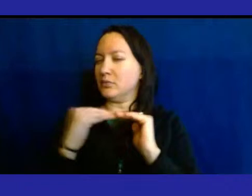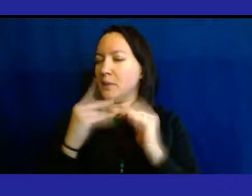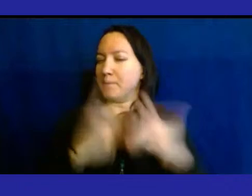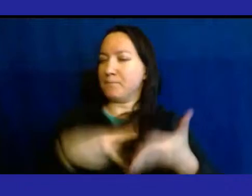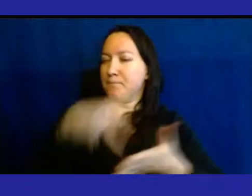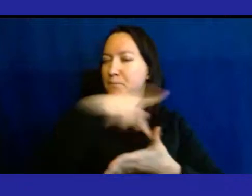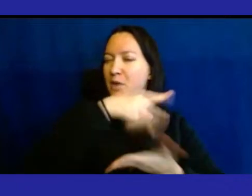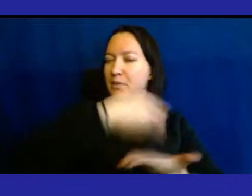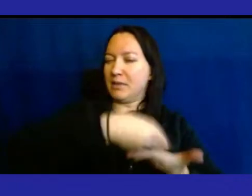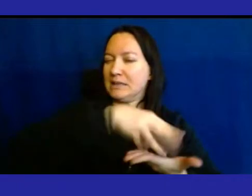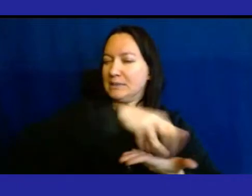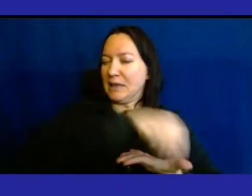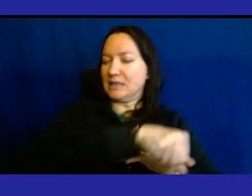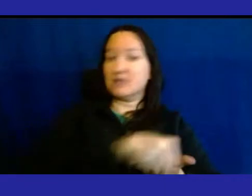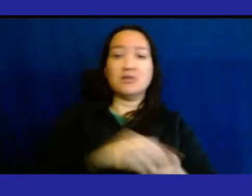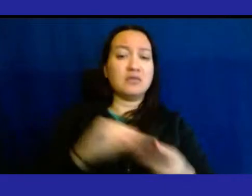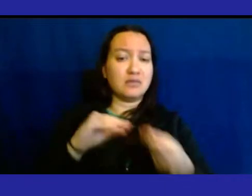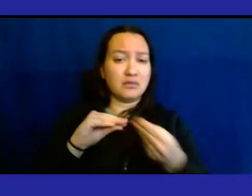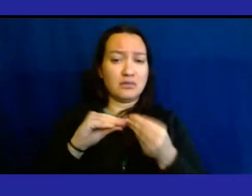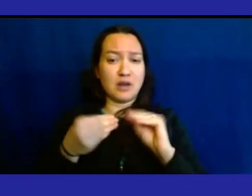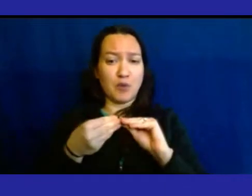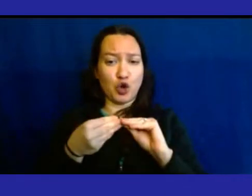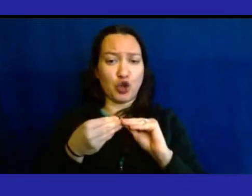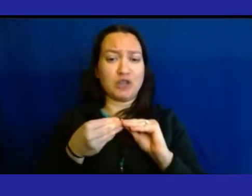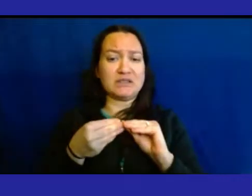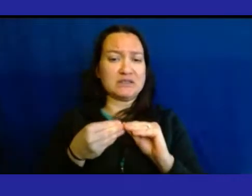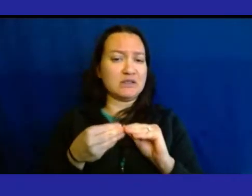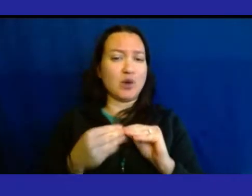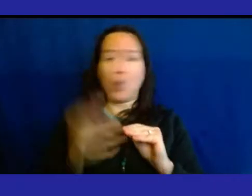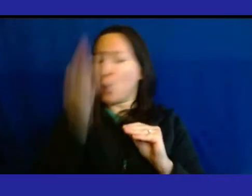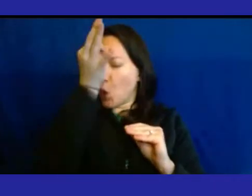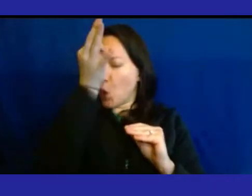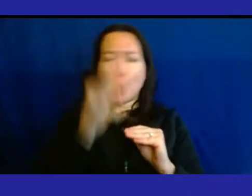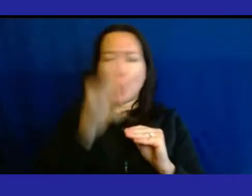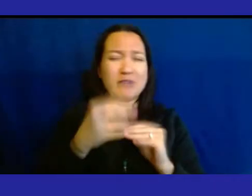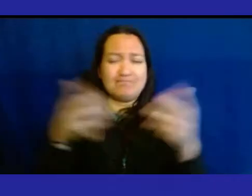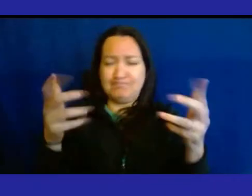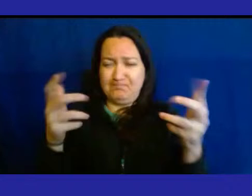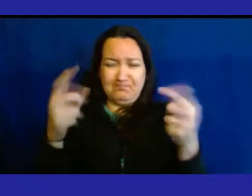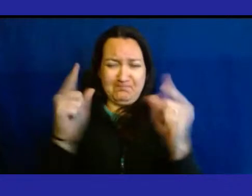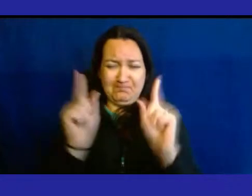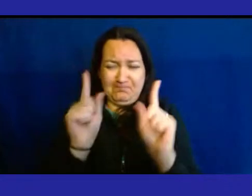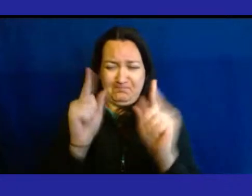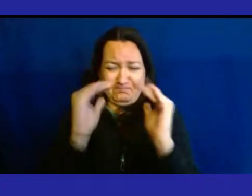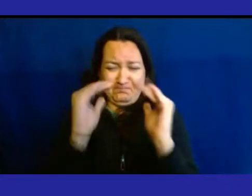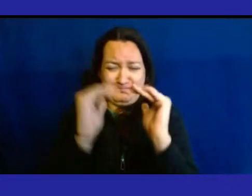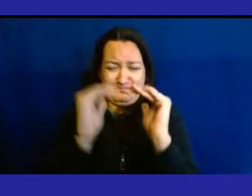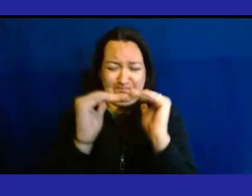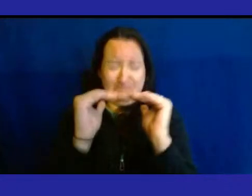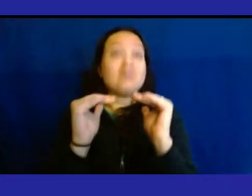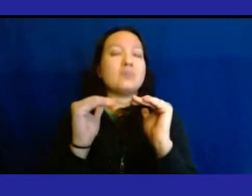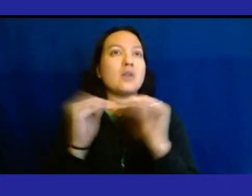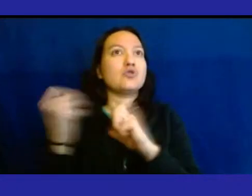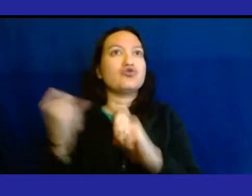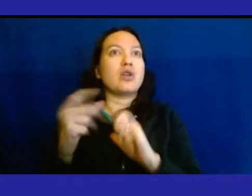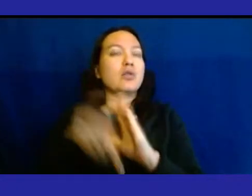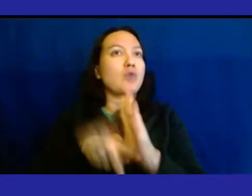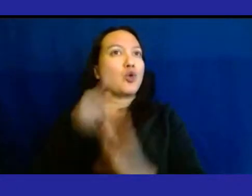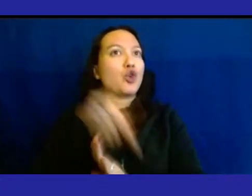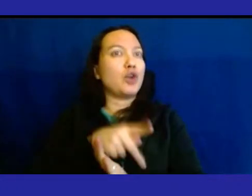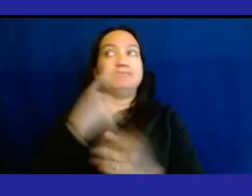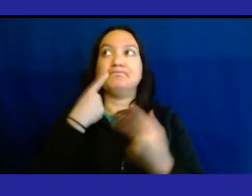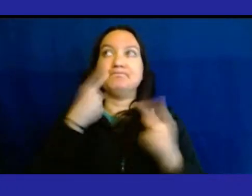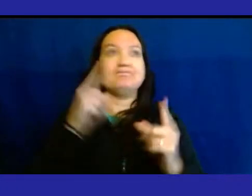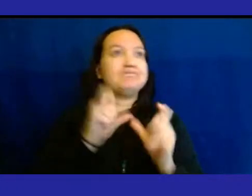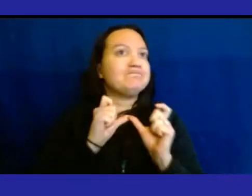two numbers are now like almost a one-to-one match, and that really represents the strength of the program that we have and the continuing success, because